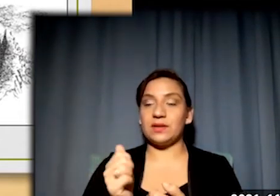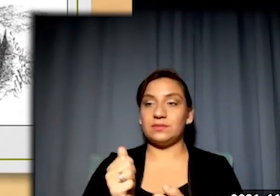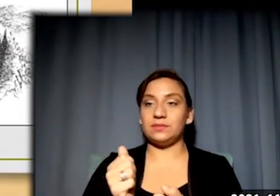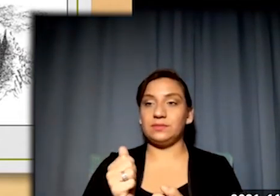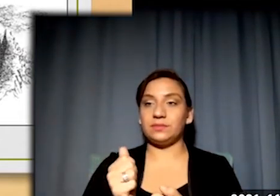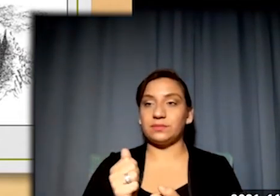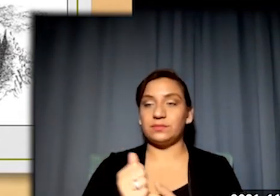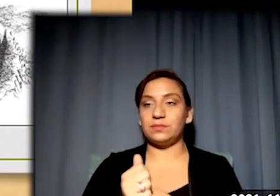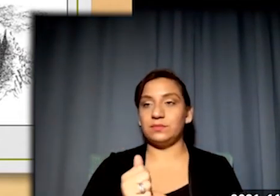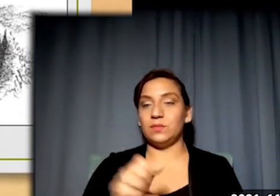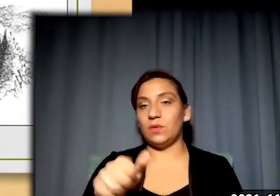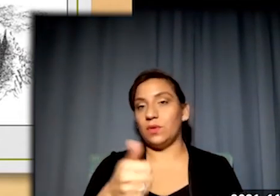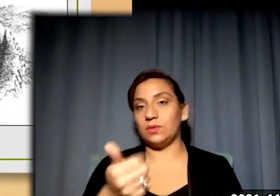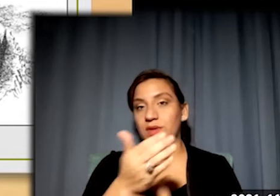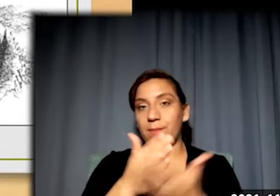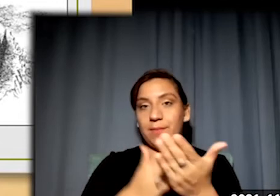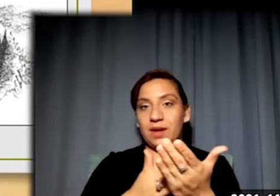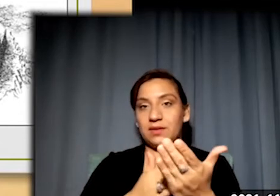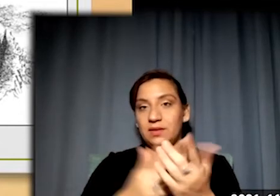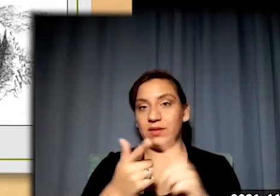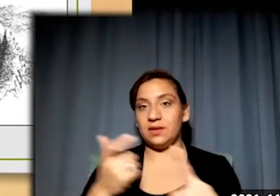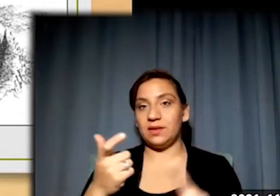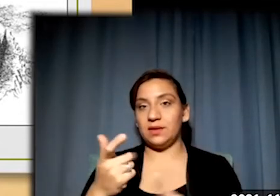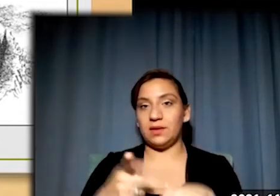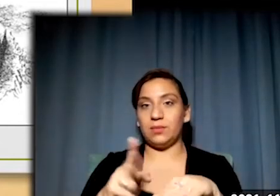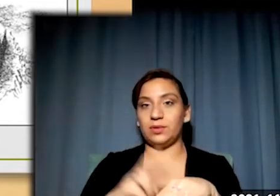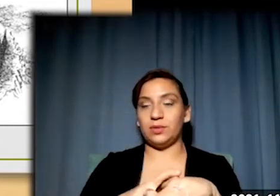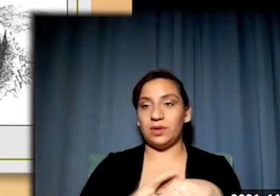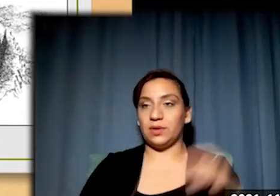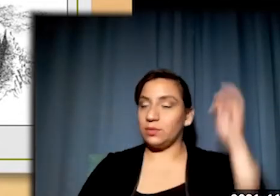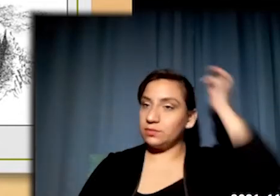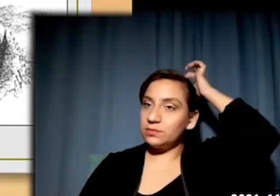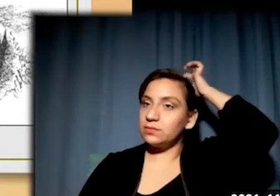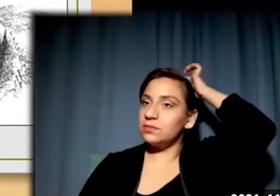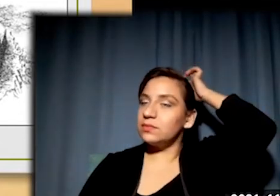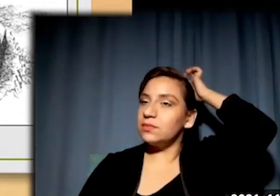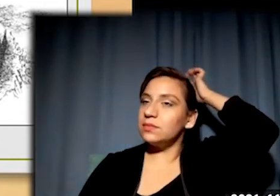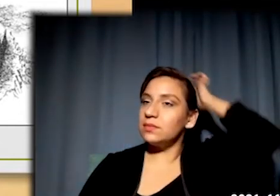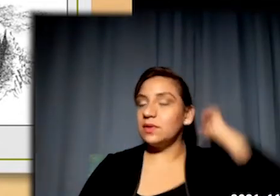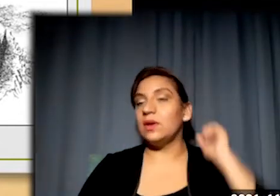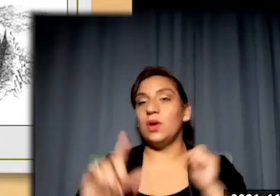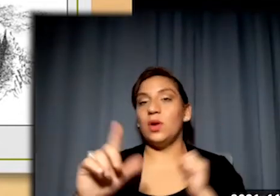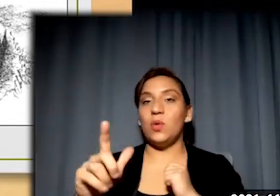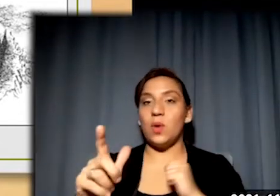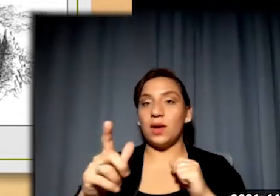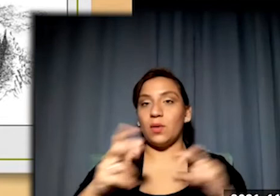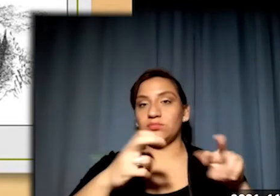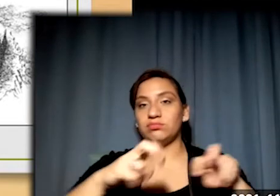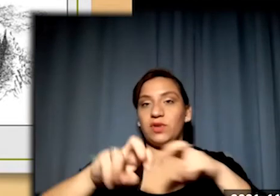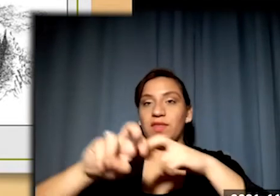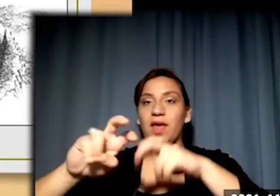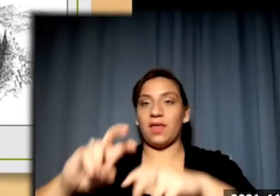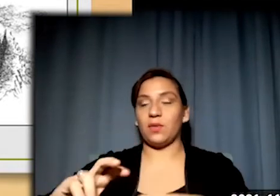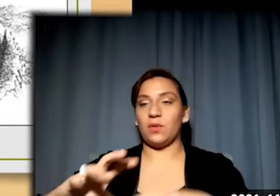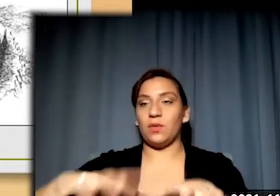When Puerto Rico was ceded to the United States after the Spanish-American War of 1898, most lands of the